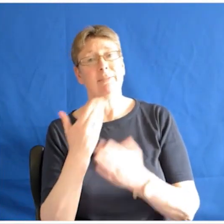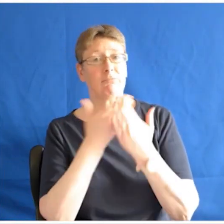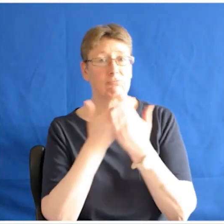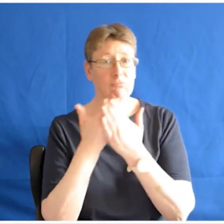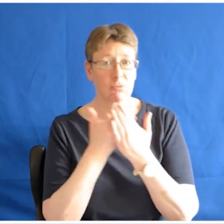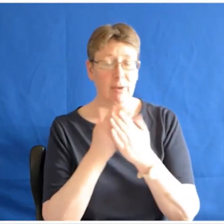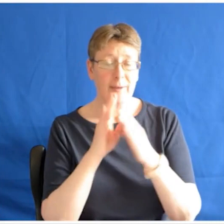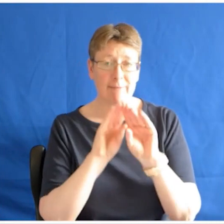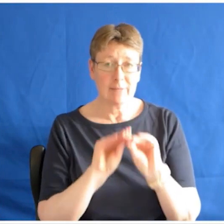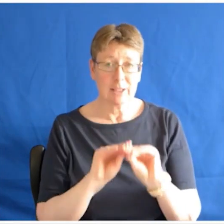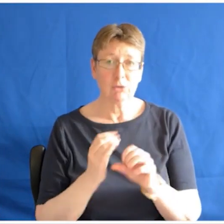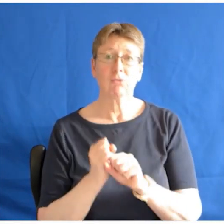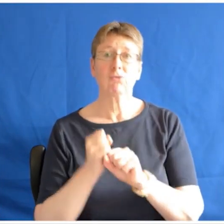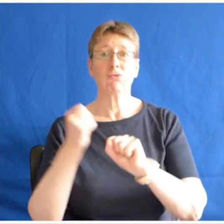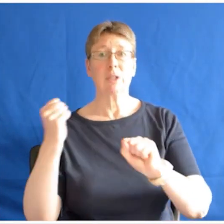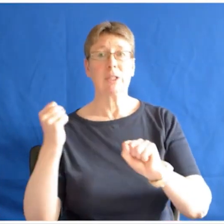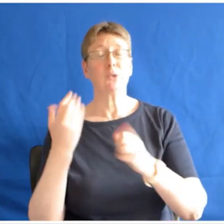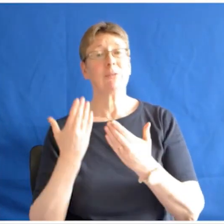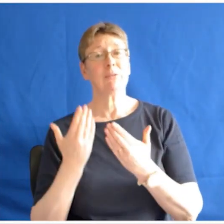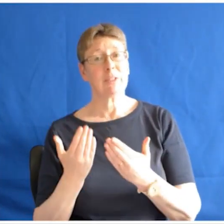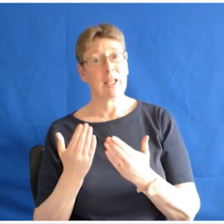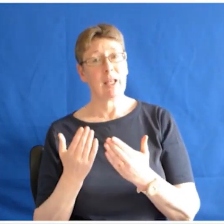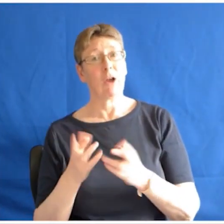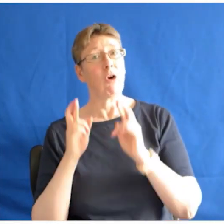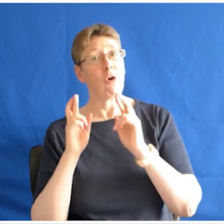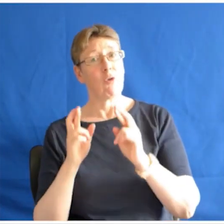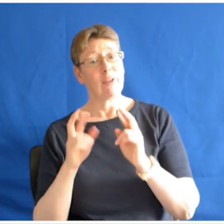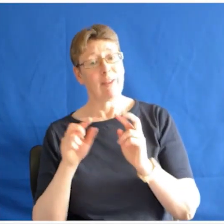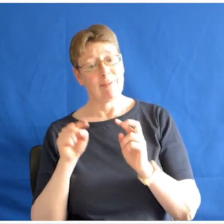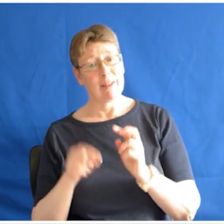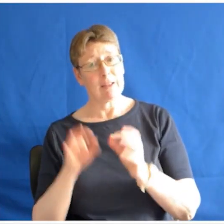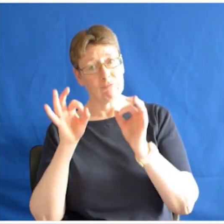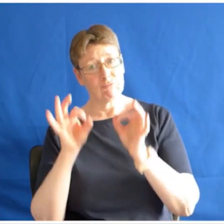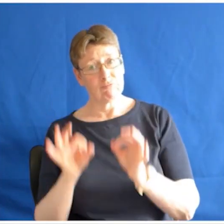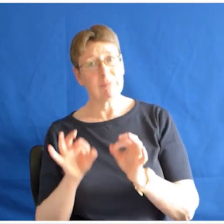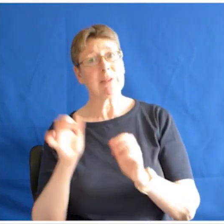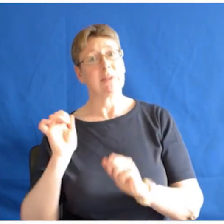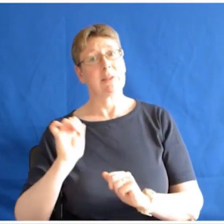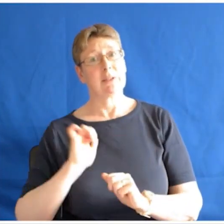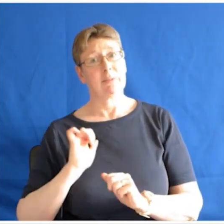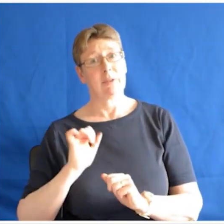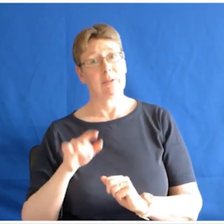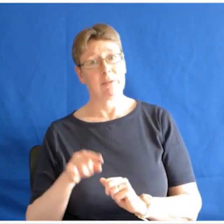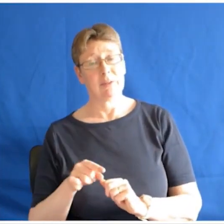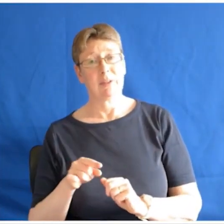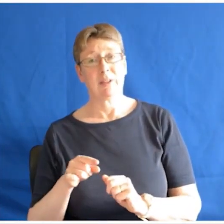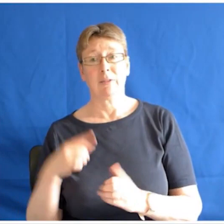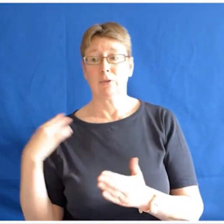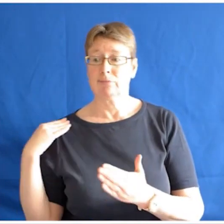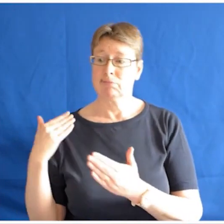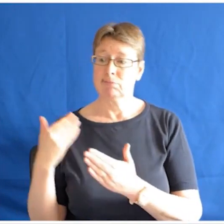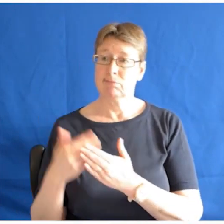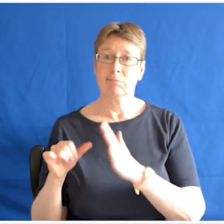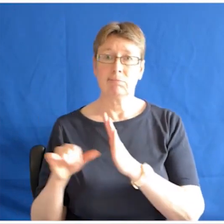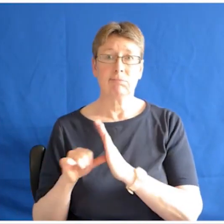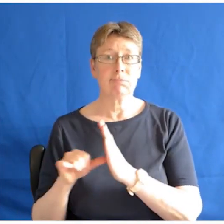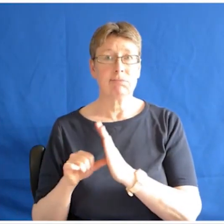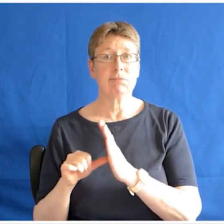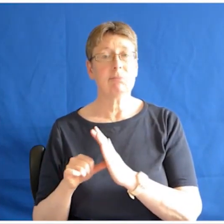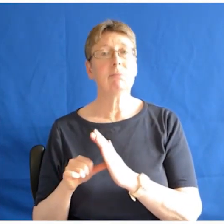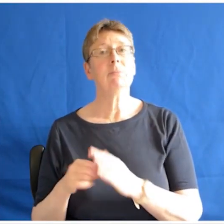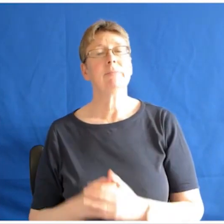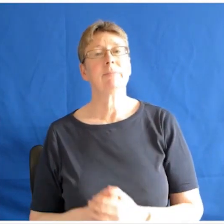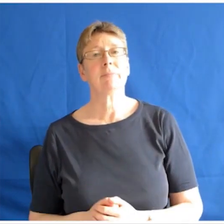of your studies and graduating today, hopefully it is exactly as anticipated, despite such a